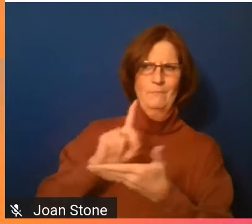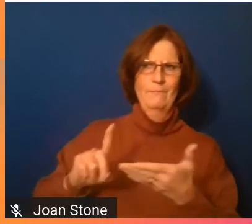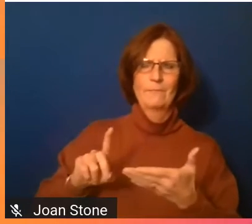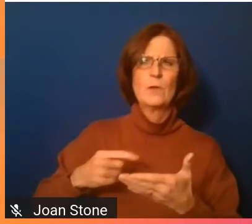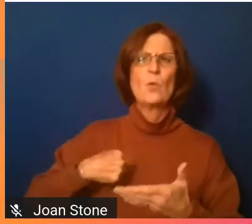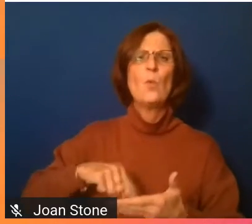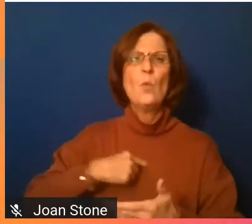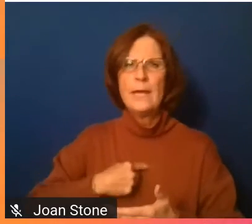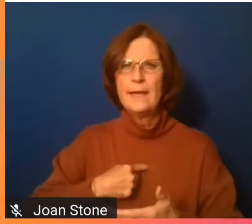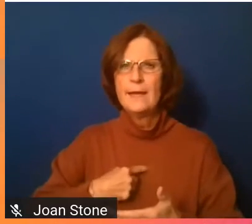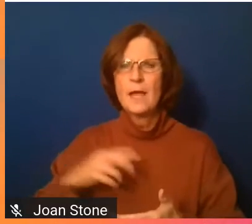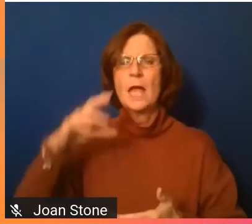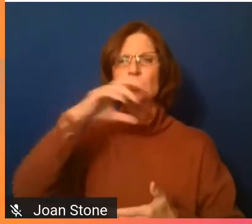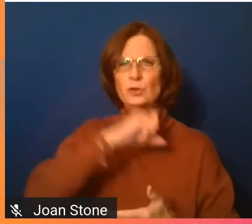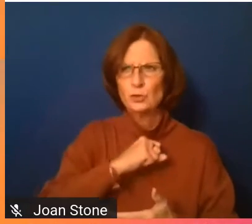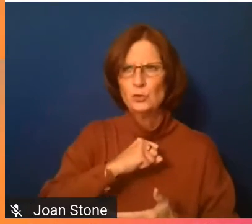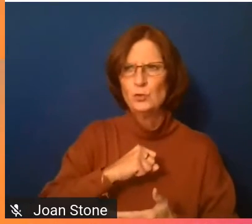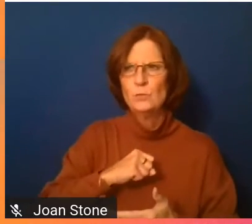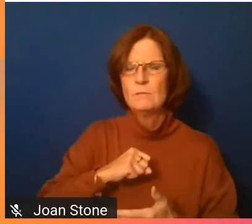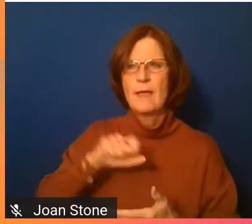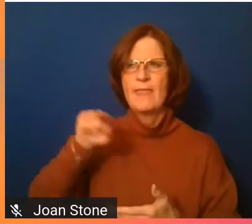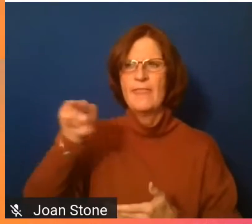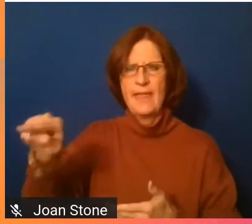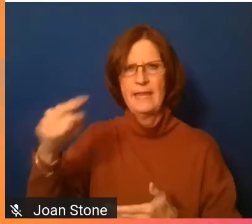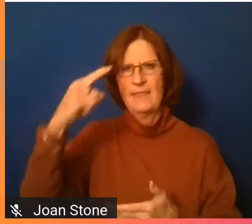think like they look.